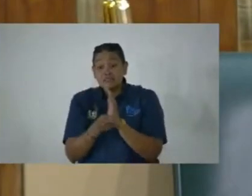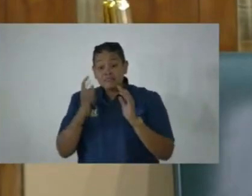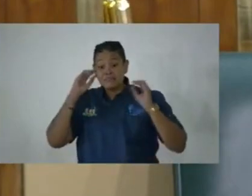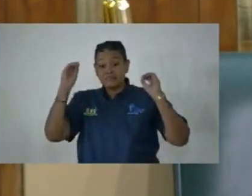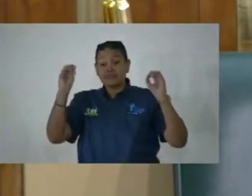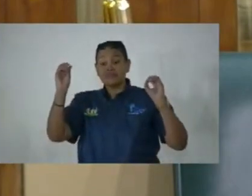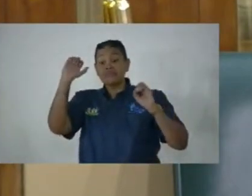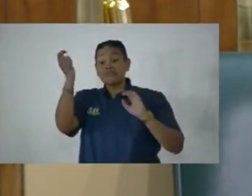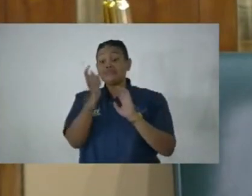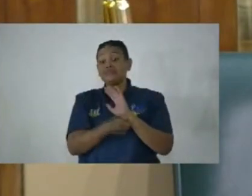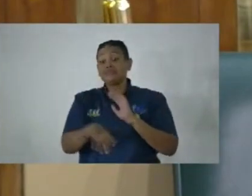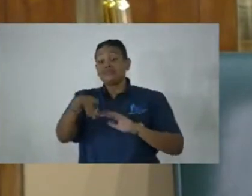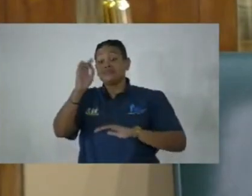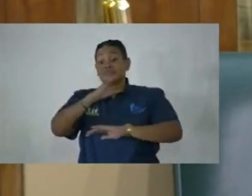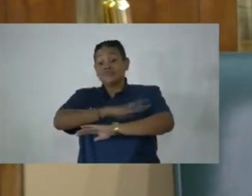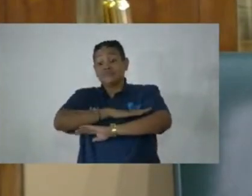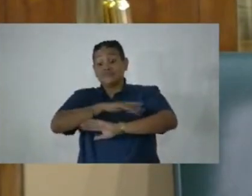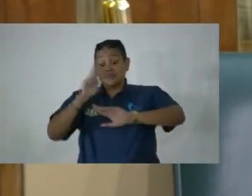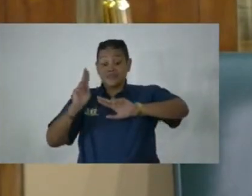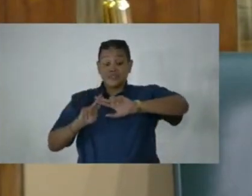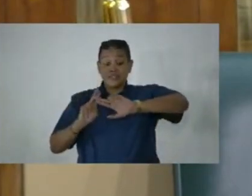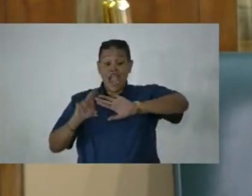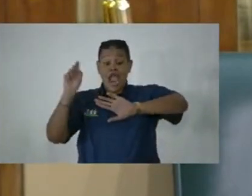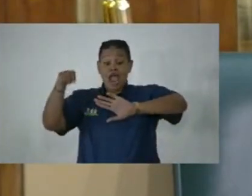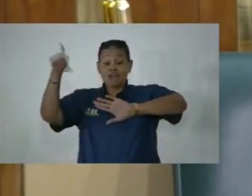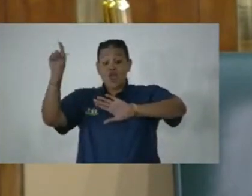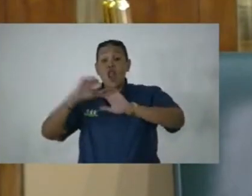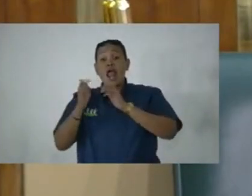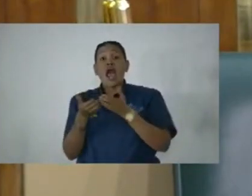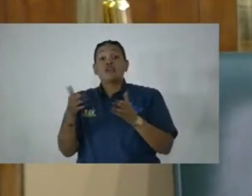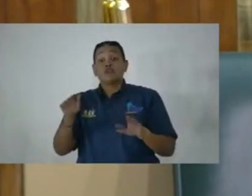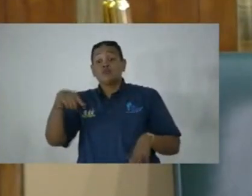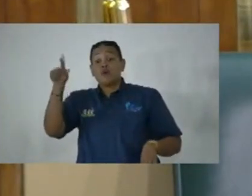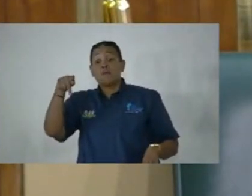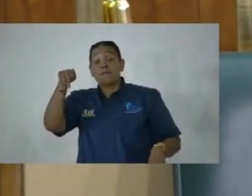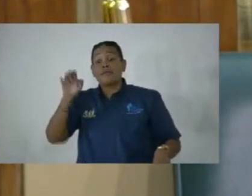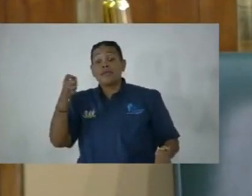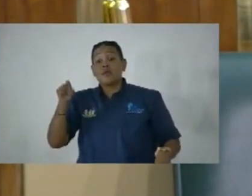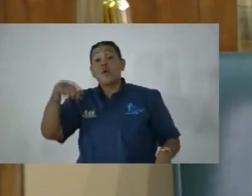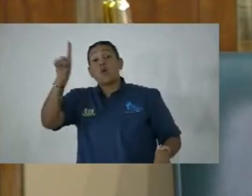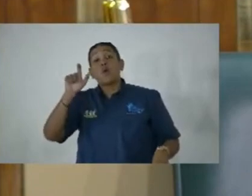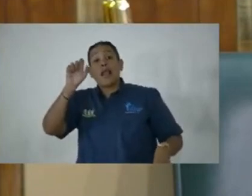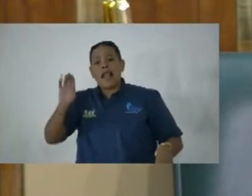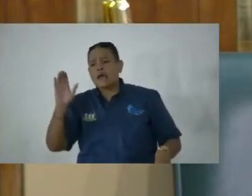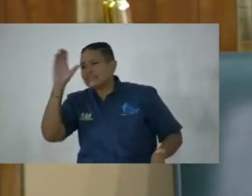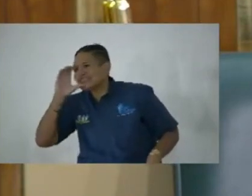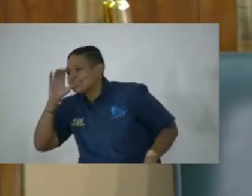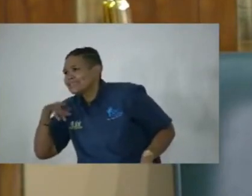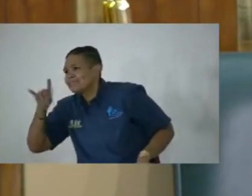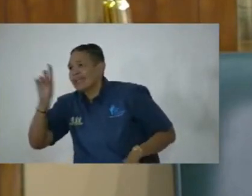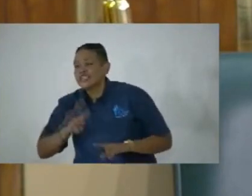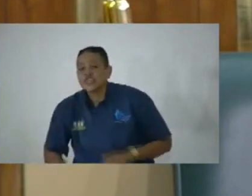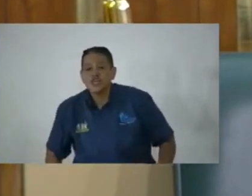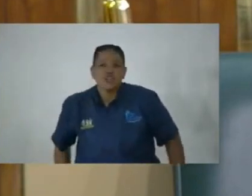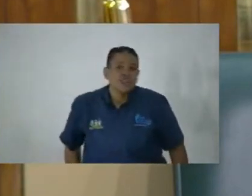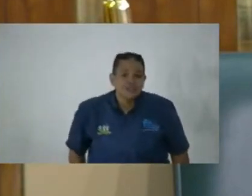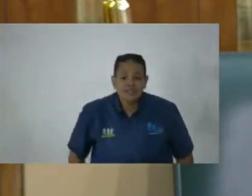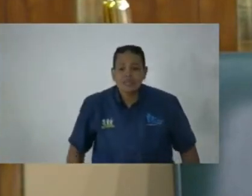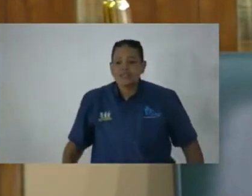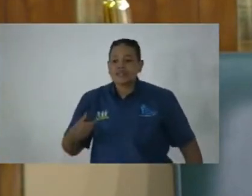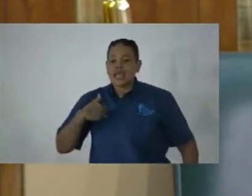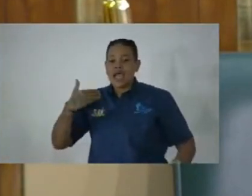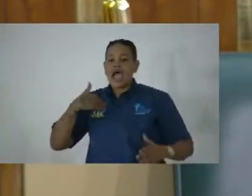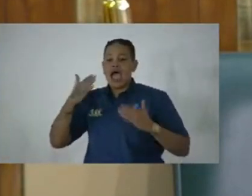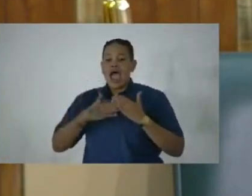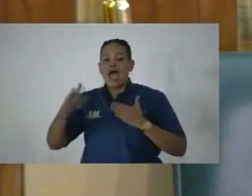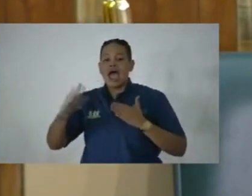10 minutes was to find a desk or a chair. They had to go to the class that went to PE or went to lab to find a desk and a chair, because I had them after they